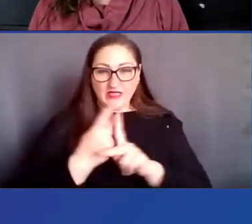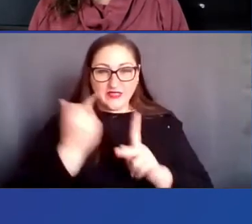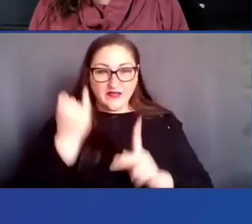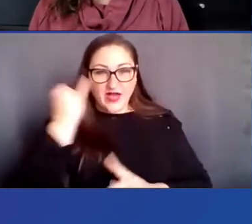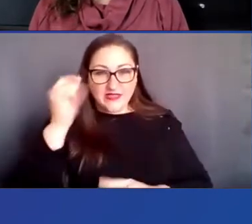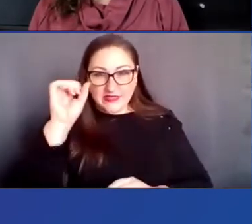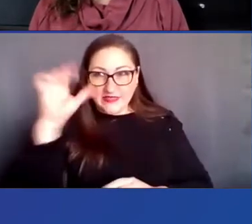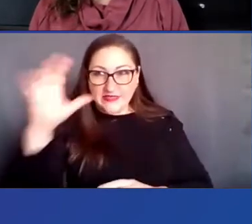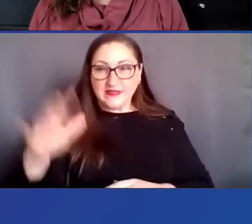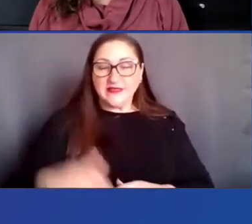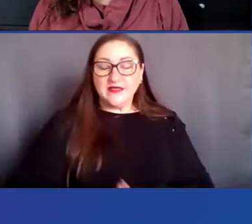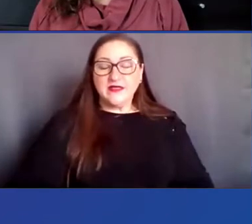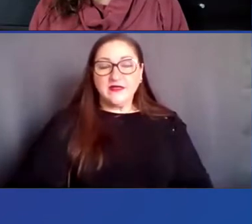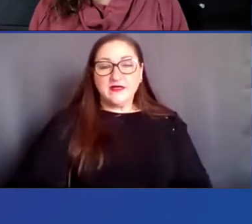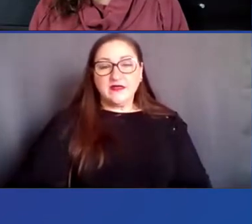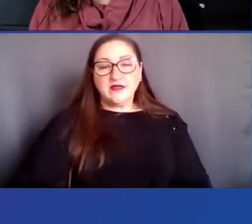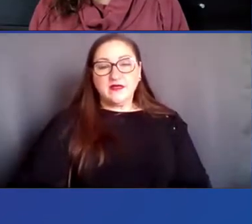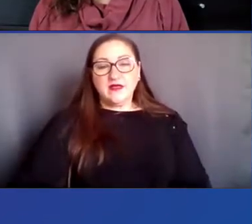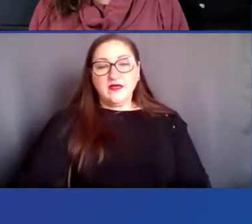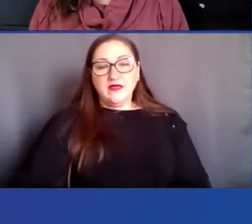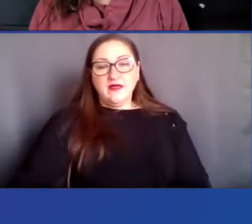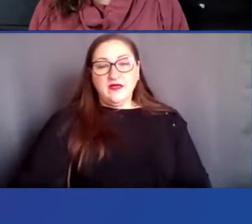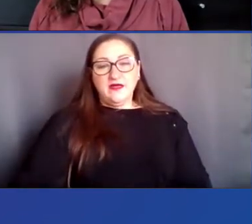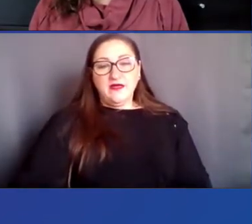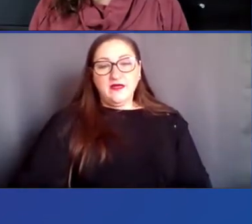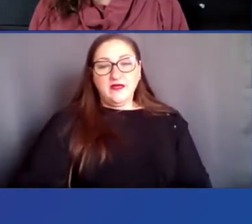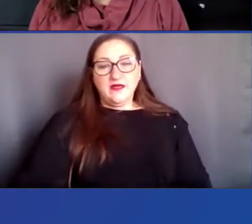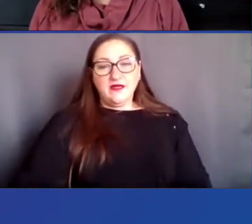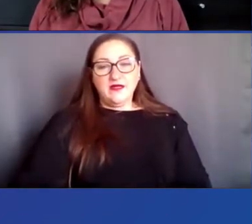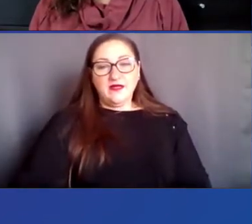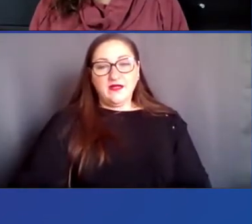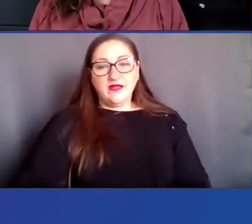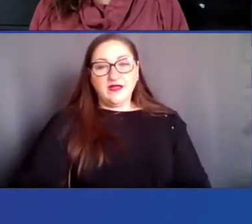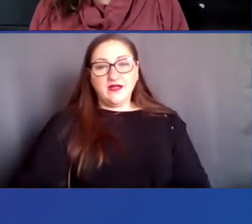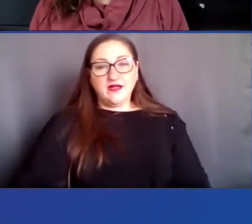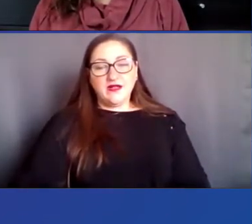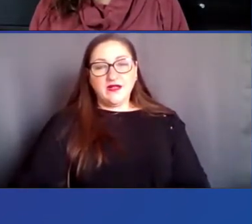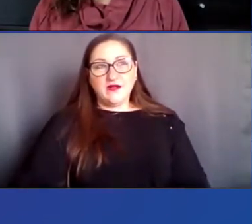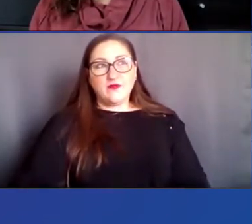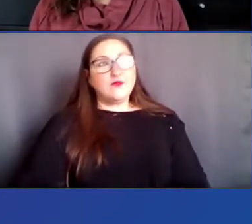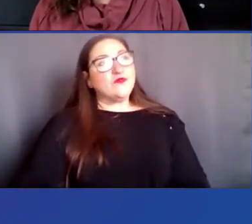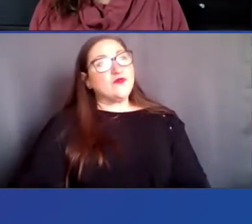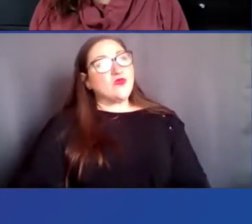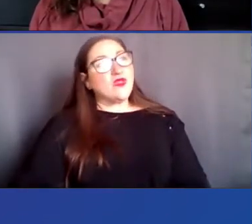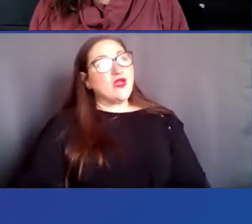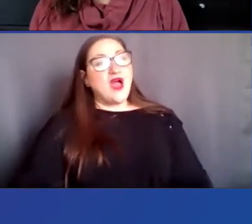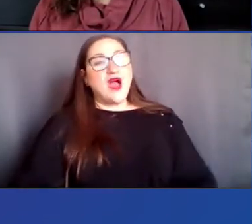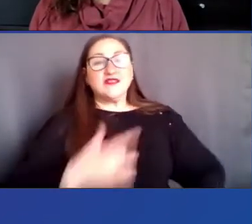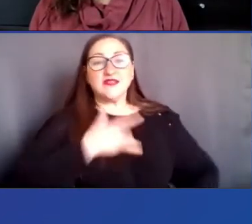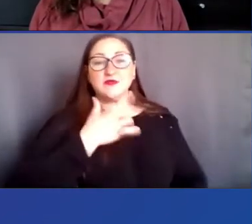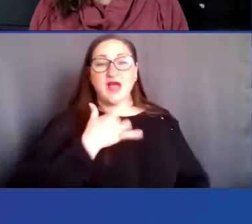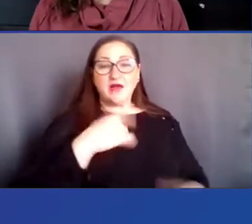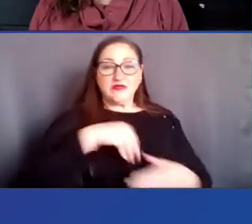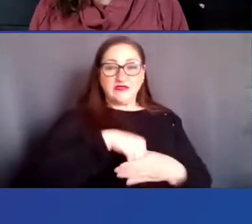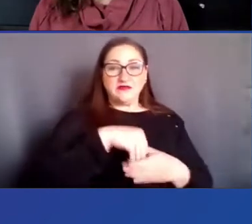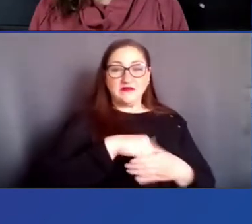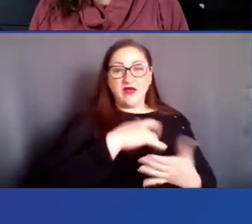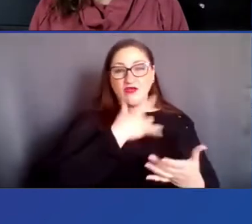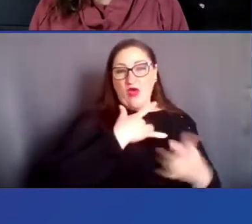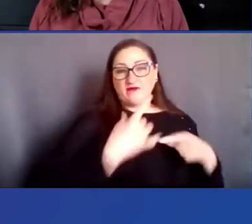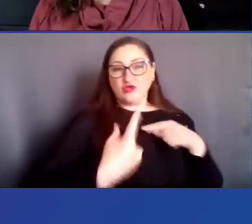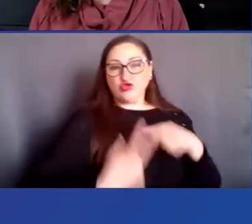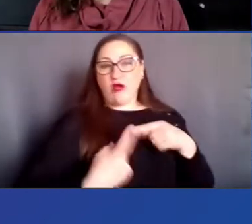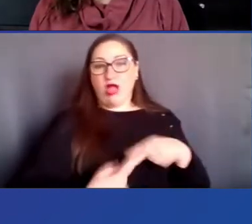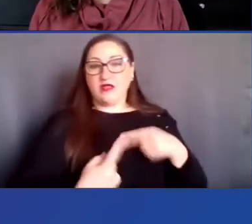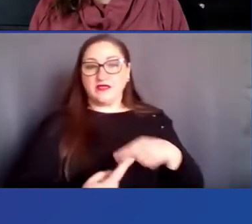think when you have these feelings that you have struggles that you feel on your own with it. So